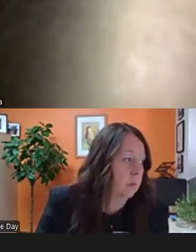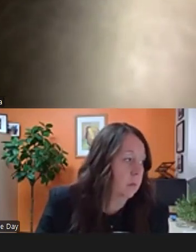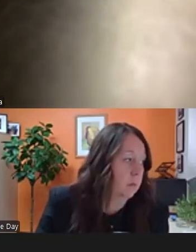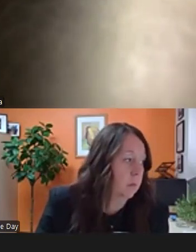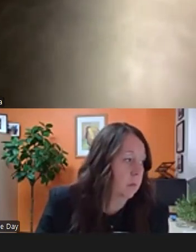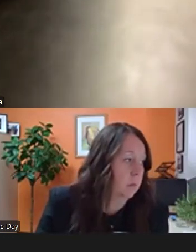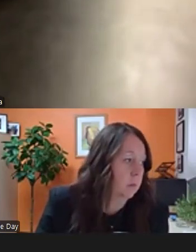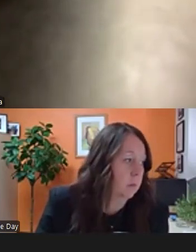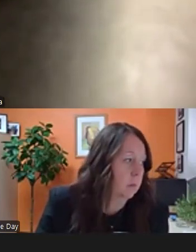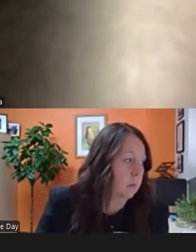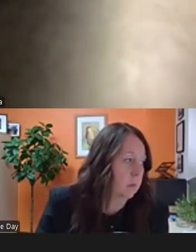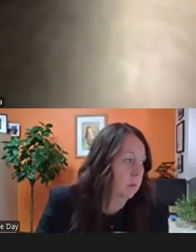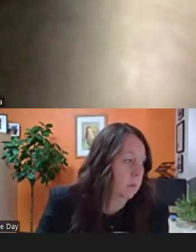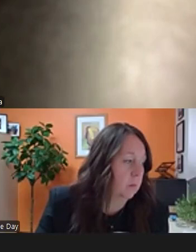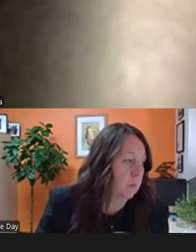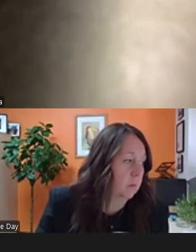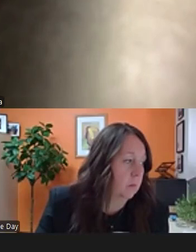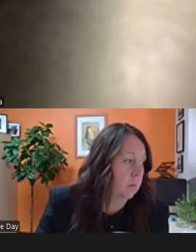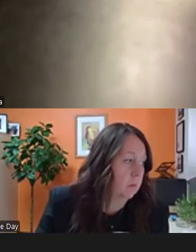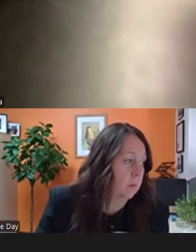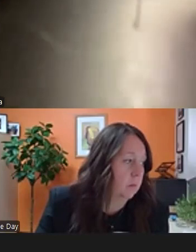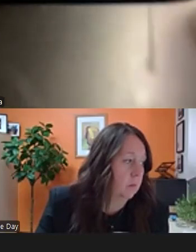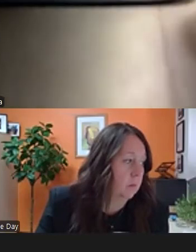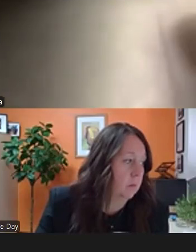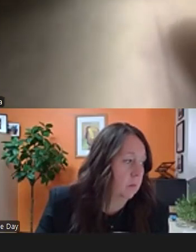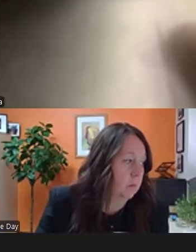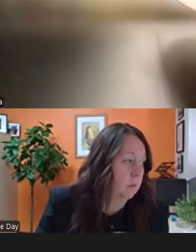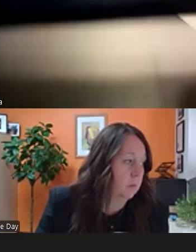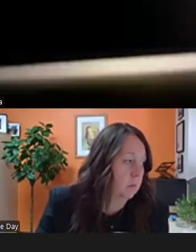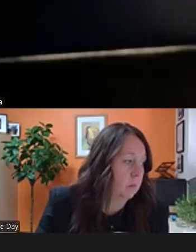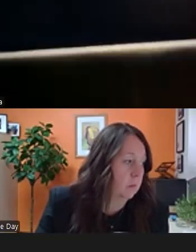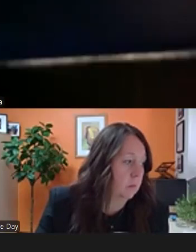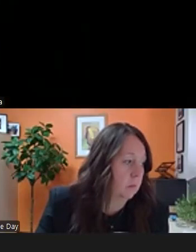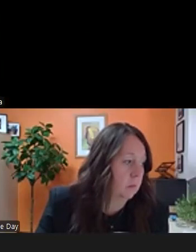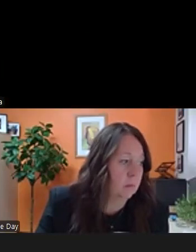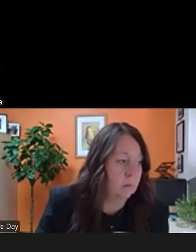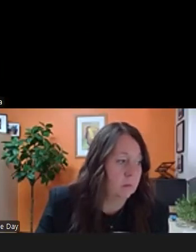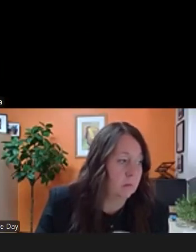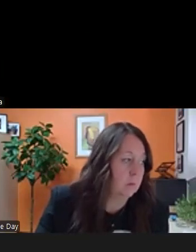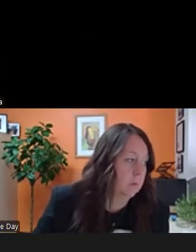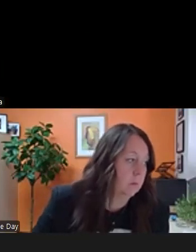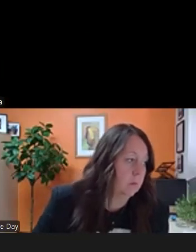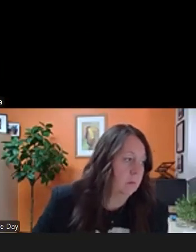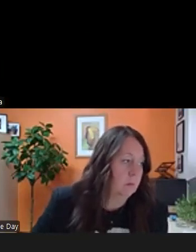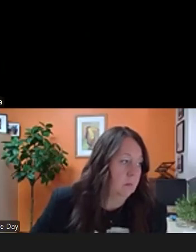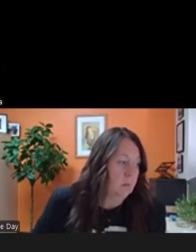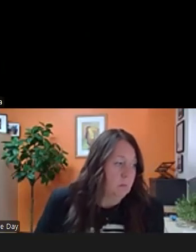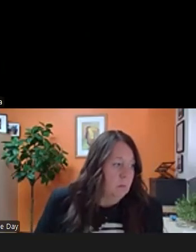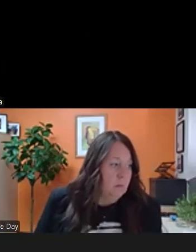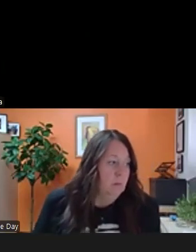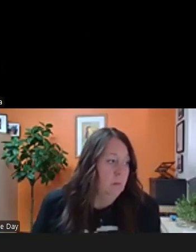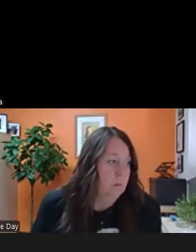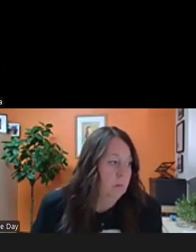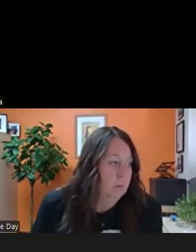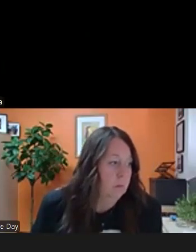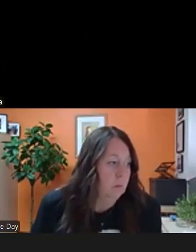adequately funded, and that includes for the outreach part. Yeah. And obviously these are actually two of our recommendations